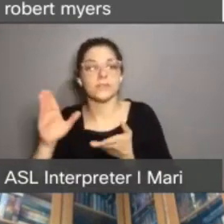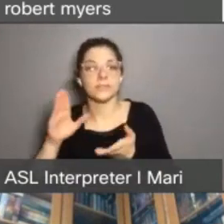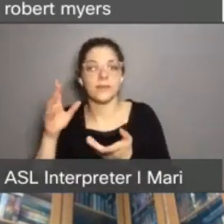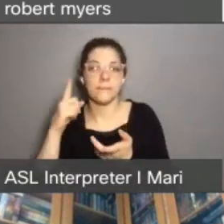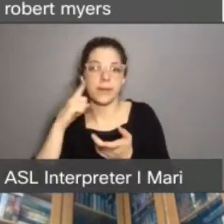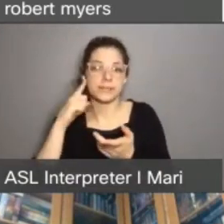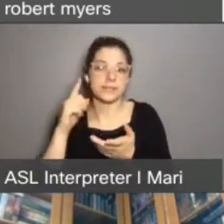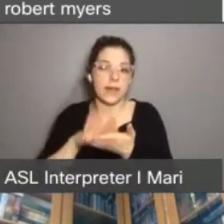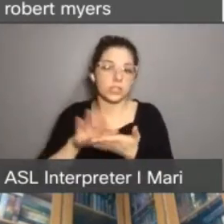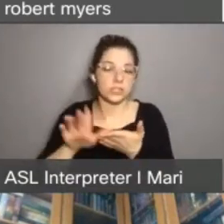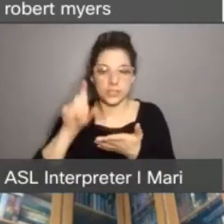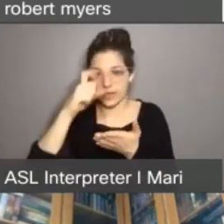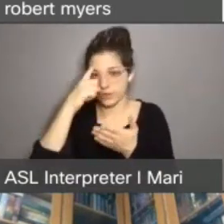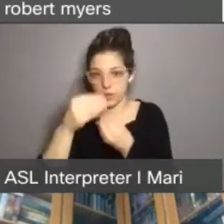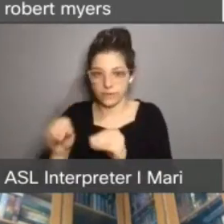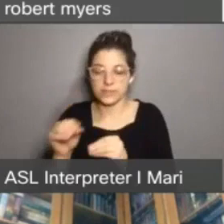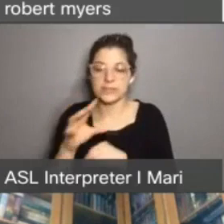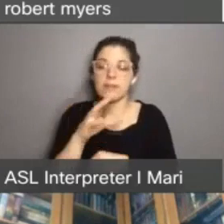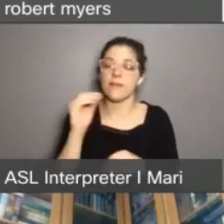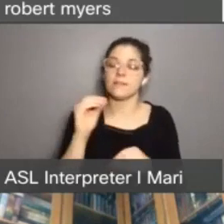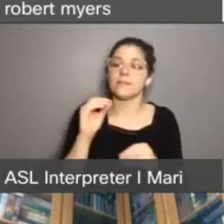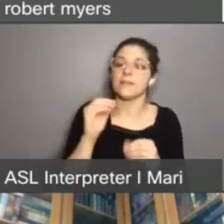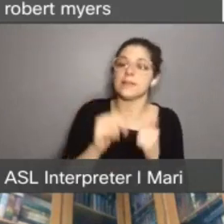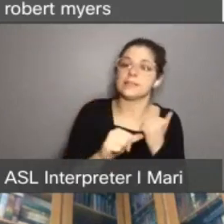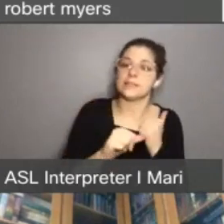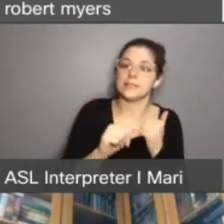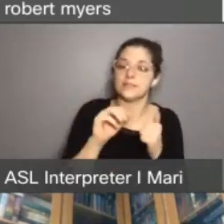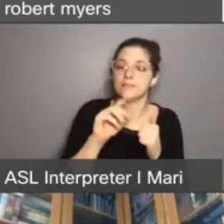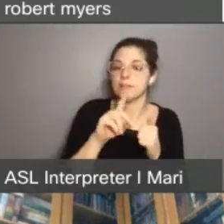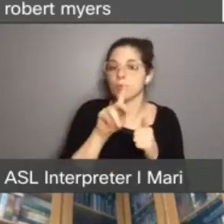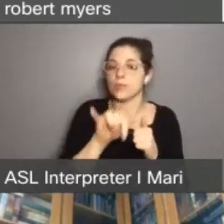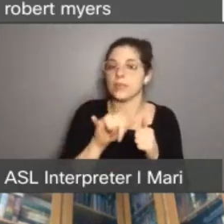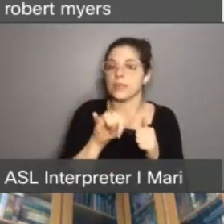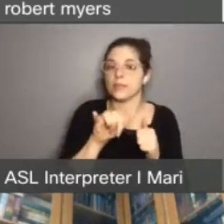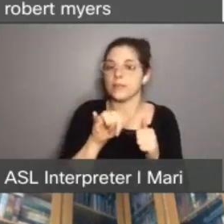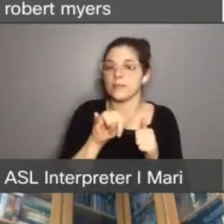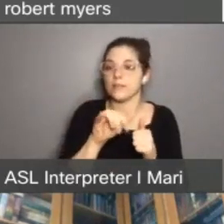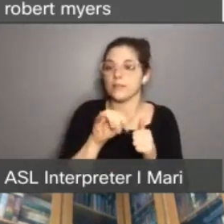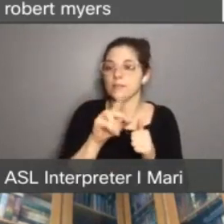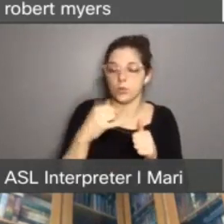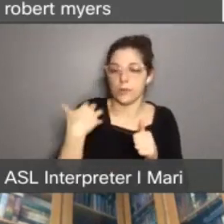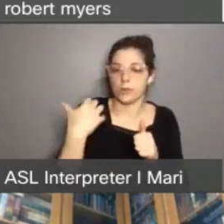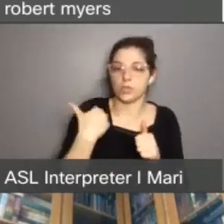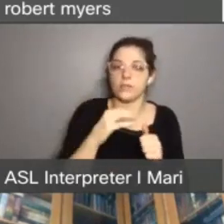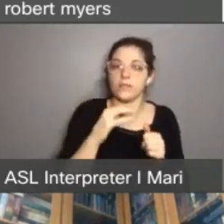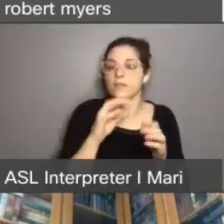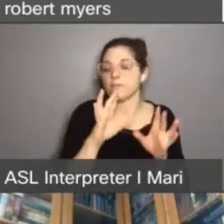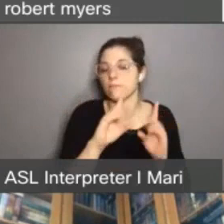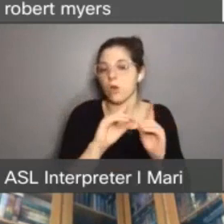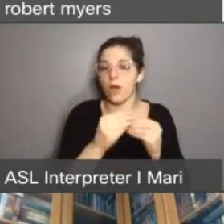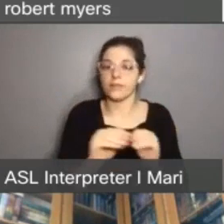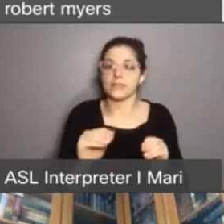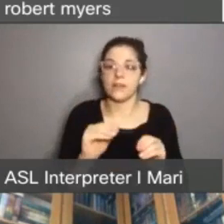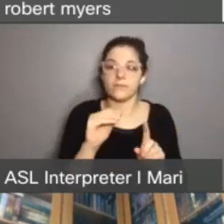in the Governor's Office and as Assistant Deputy Commissioner at the New York State Office of Temporary and Disability Assistance. She also has